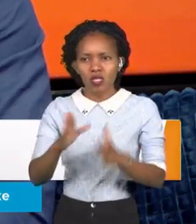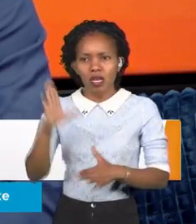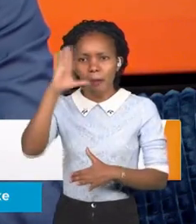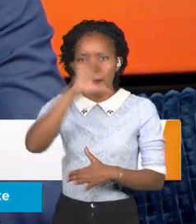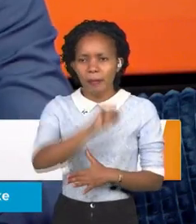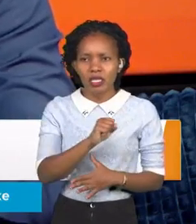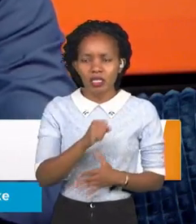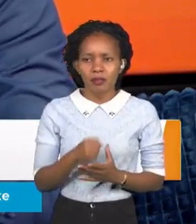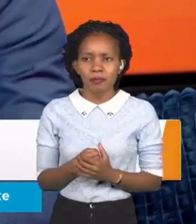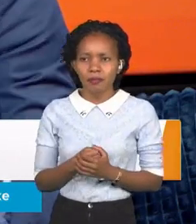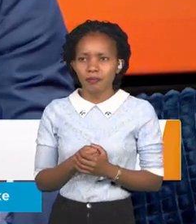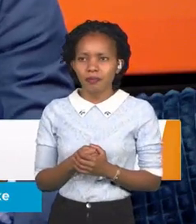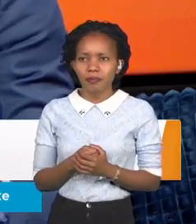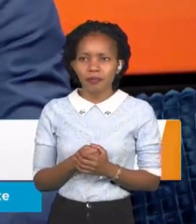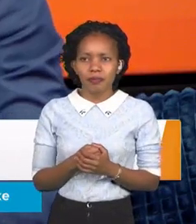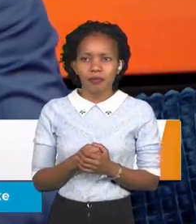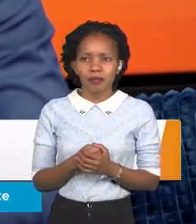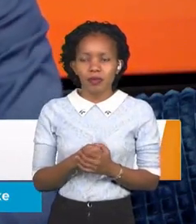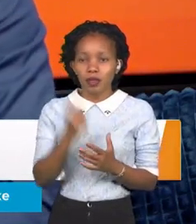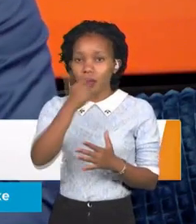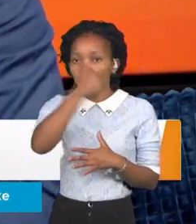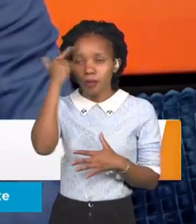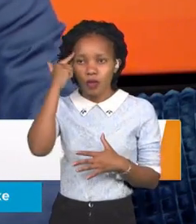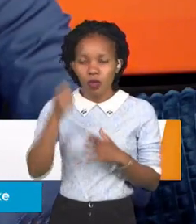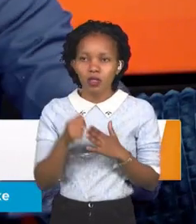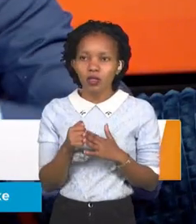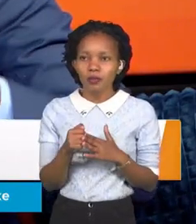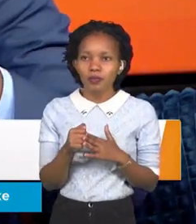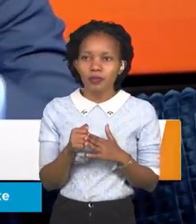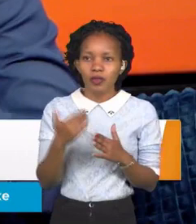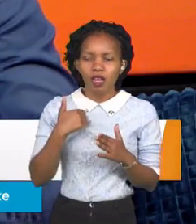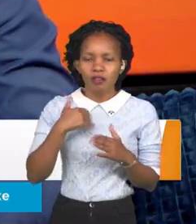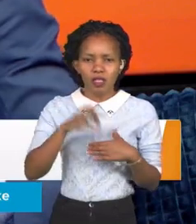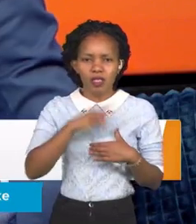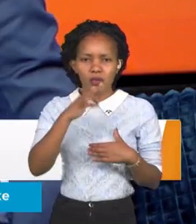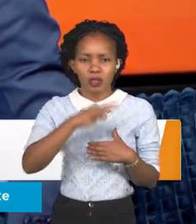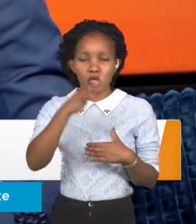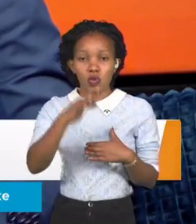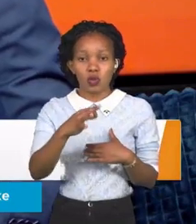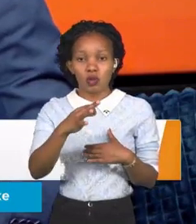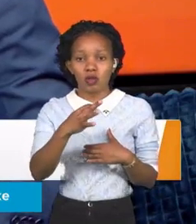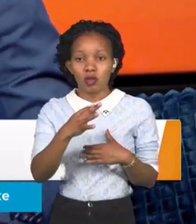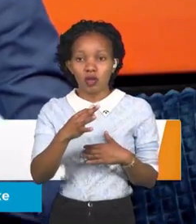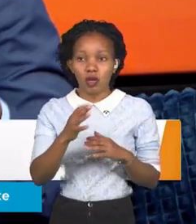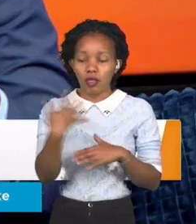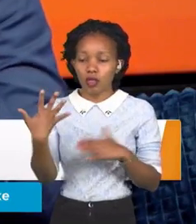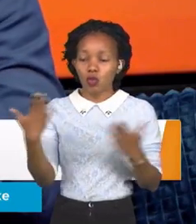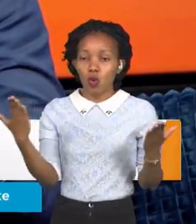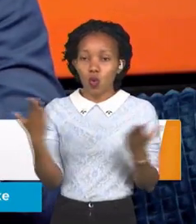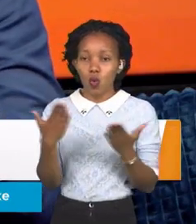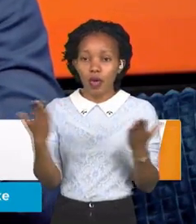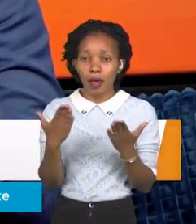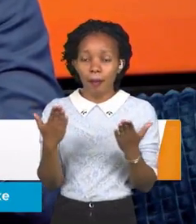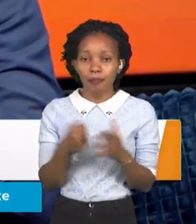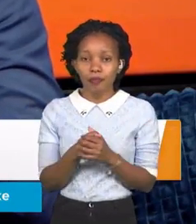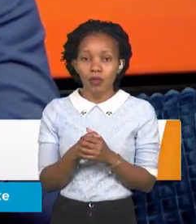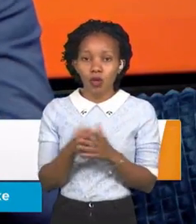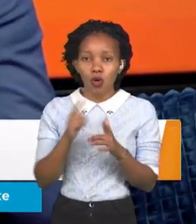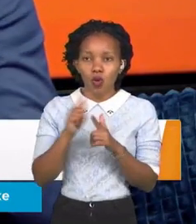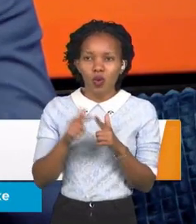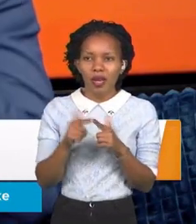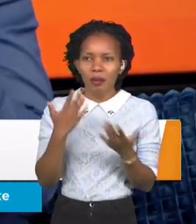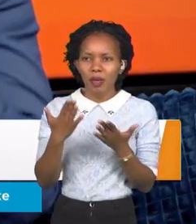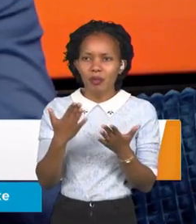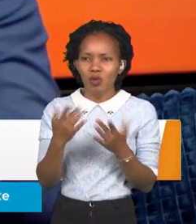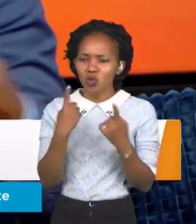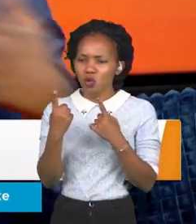missing the plot here? Because now there is the spiritual nourishment also by now. You see, once you're told do not